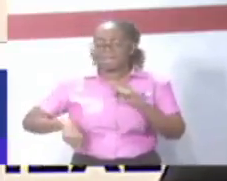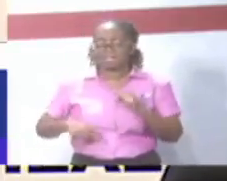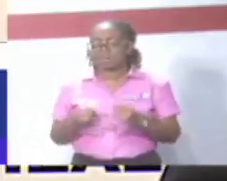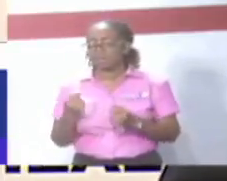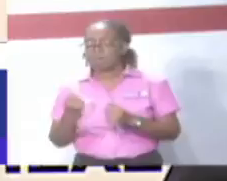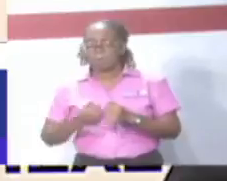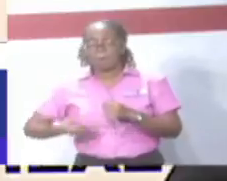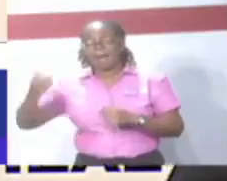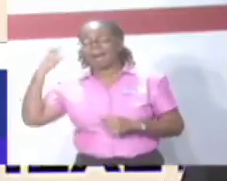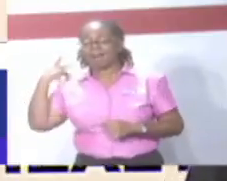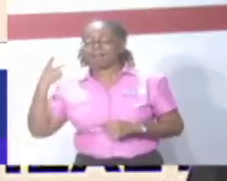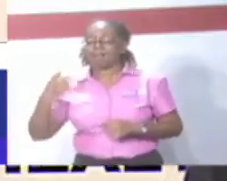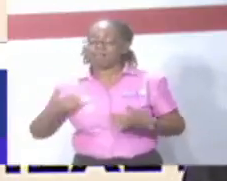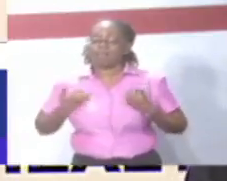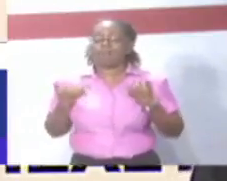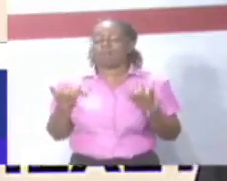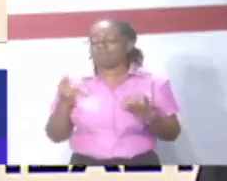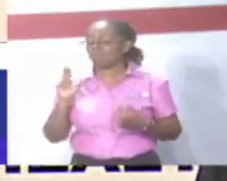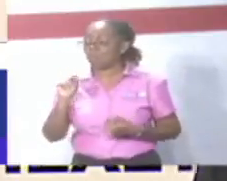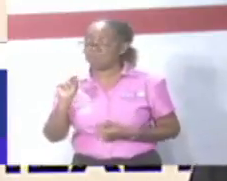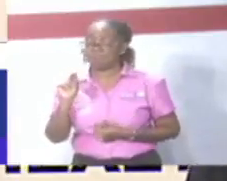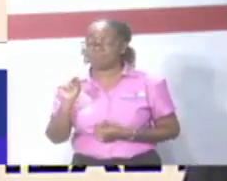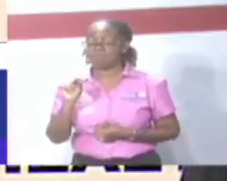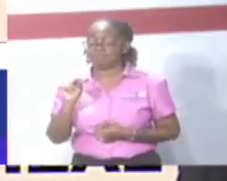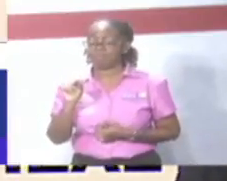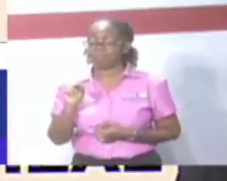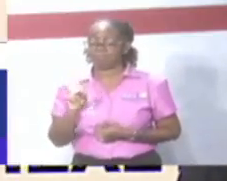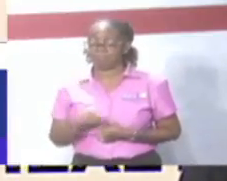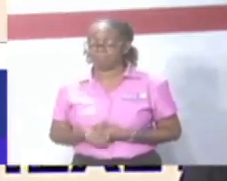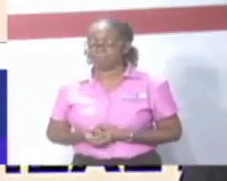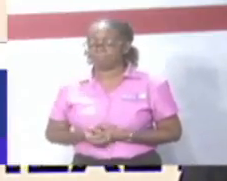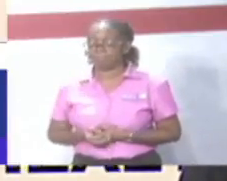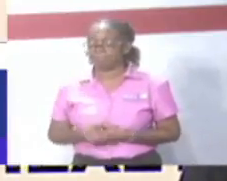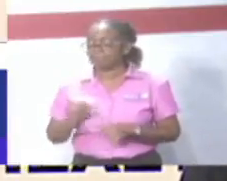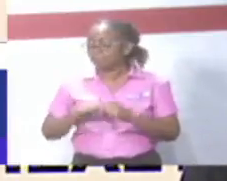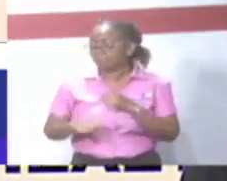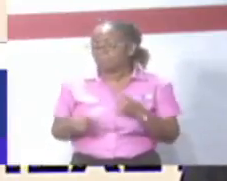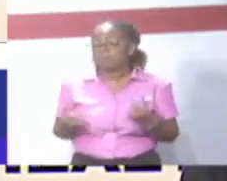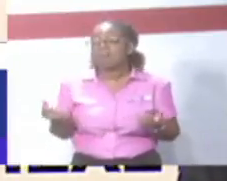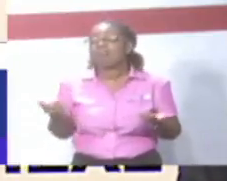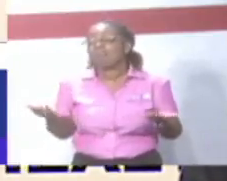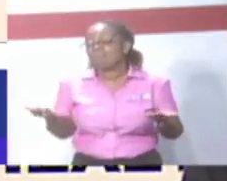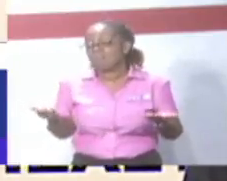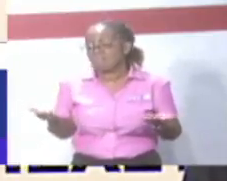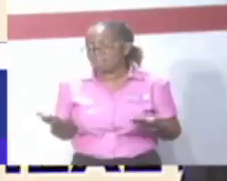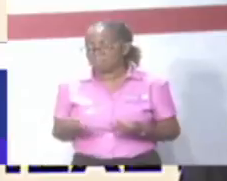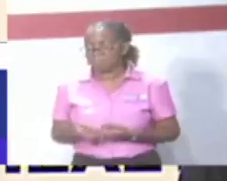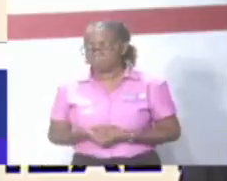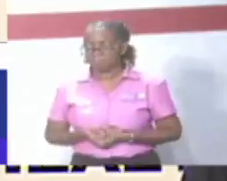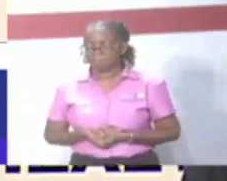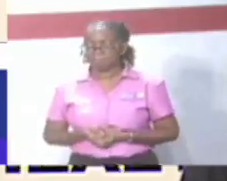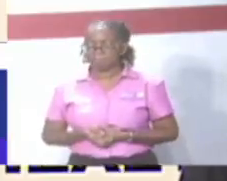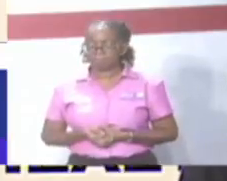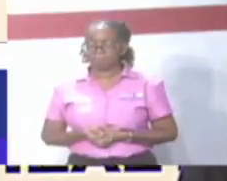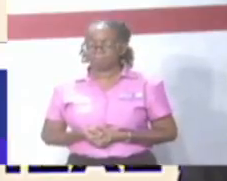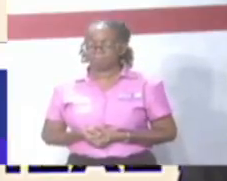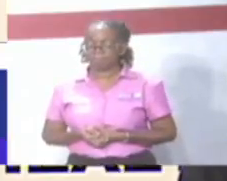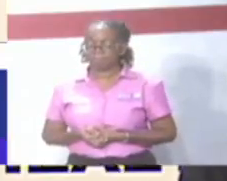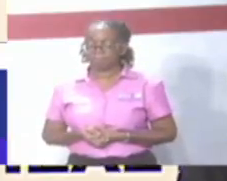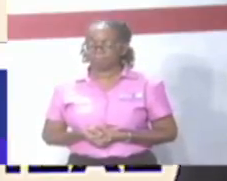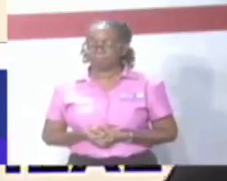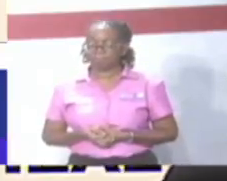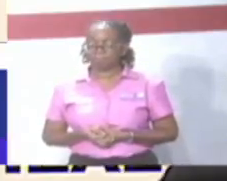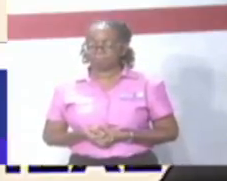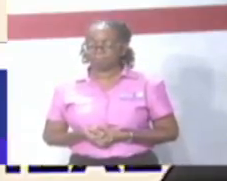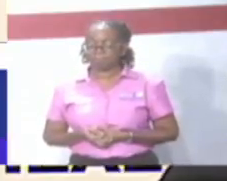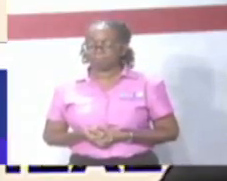full protection. So what can you do about it? Well, if you have a good guard dog, guard in an